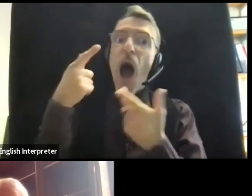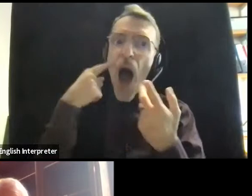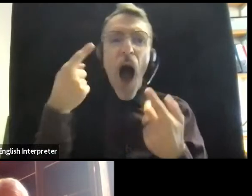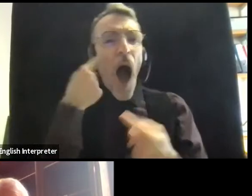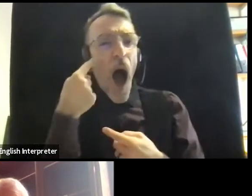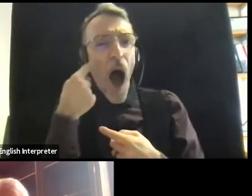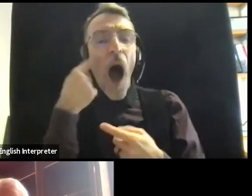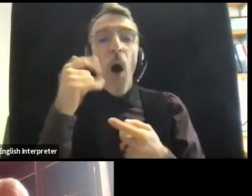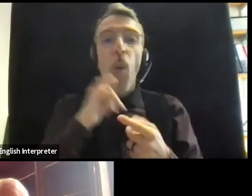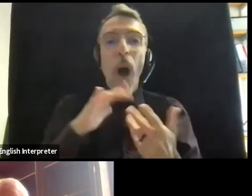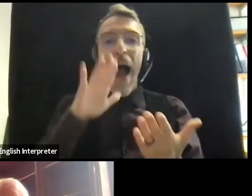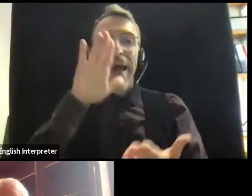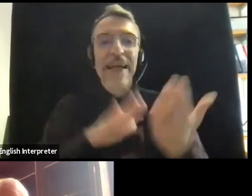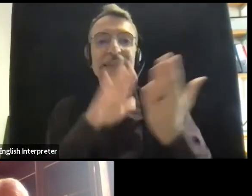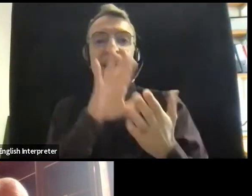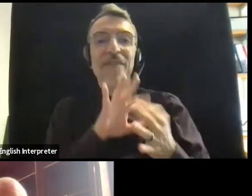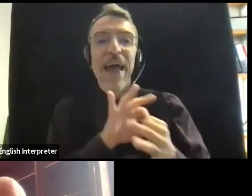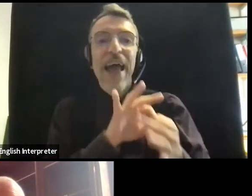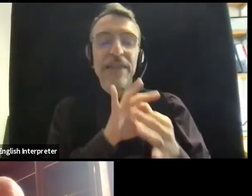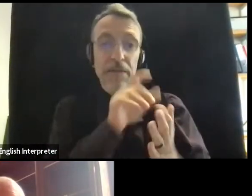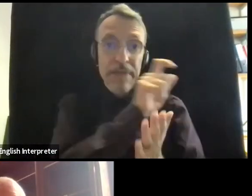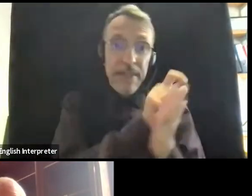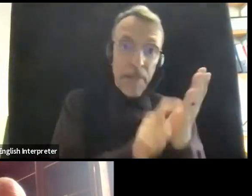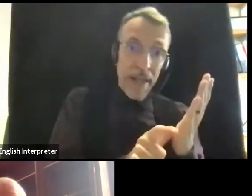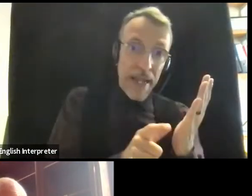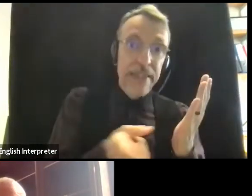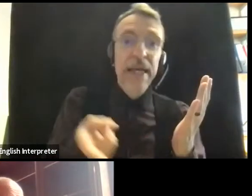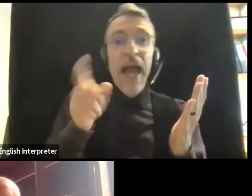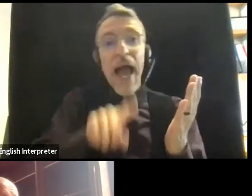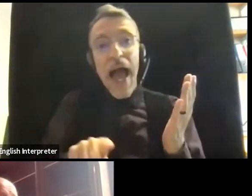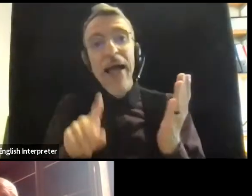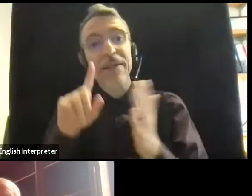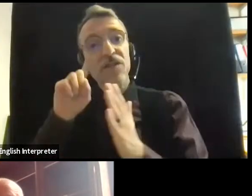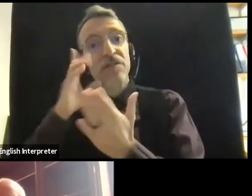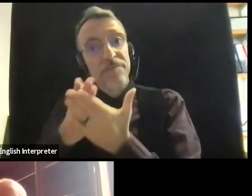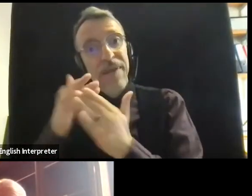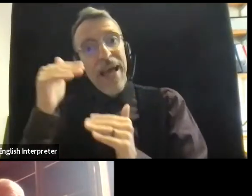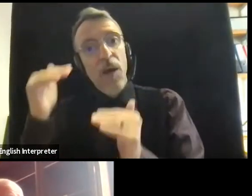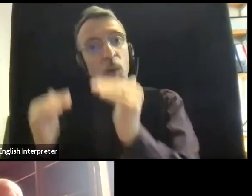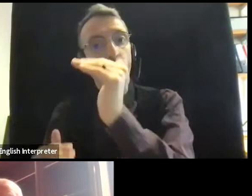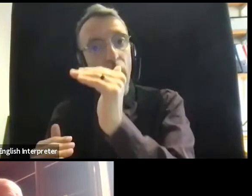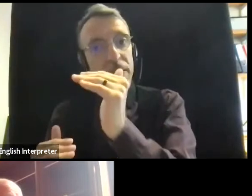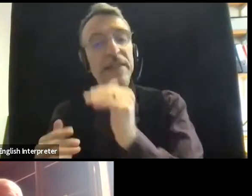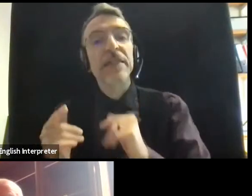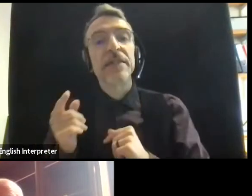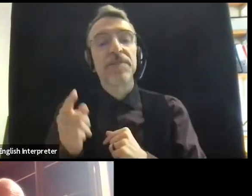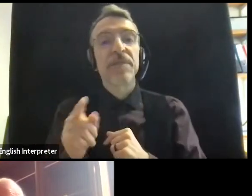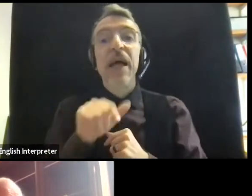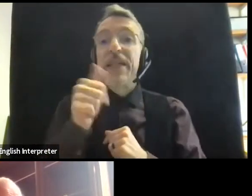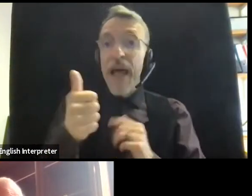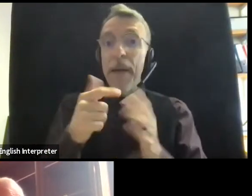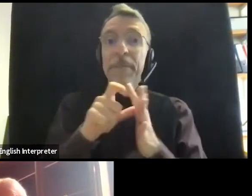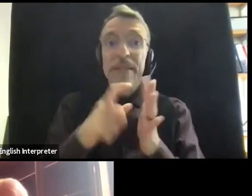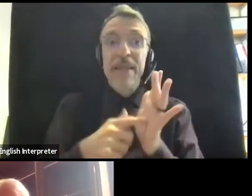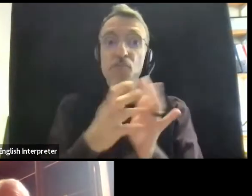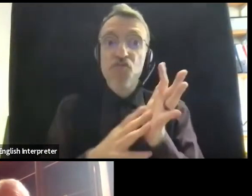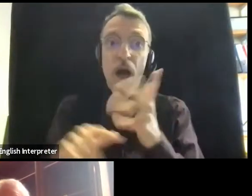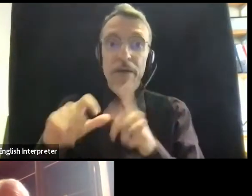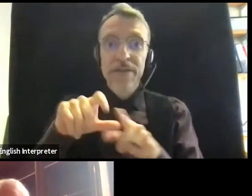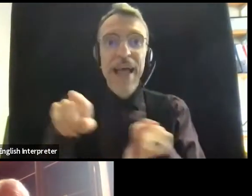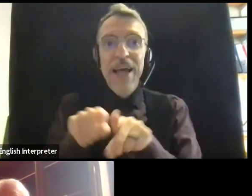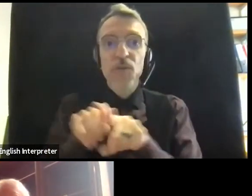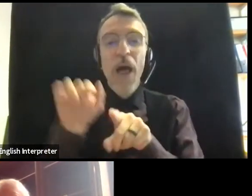that interface between disabilities and religious inequalities? And then, of course, Dilmurad had completed